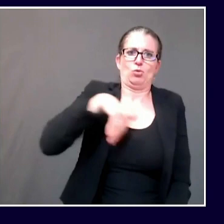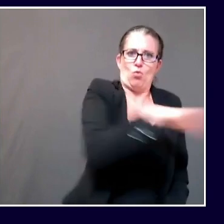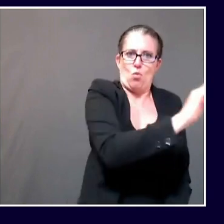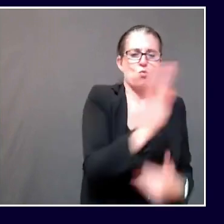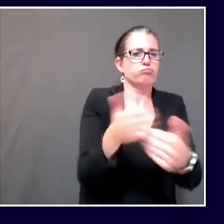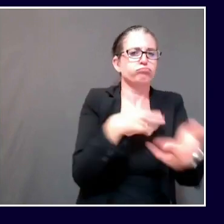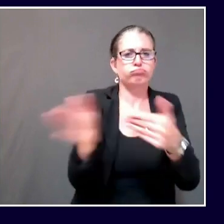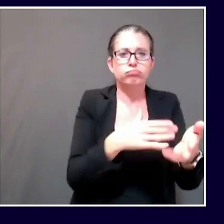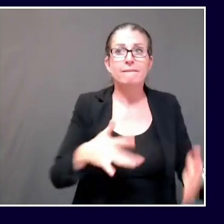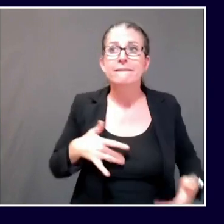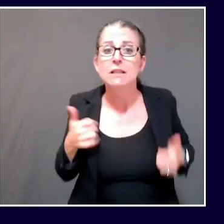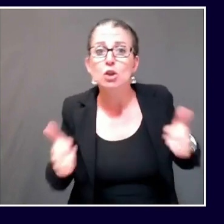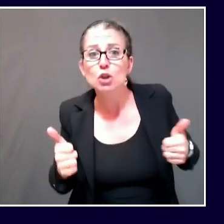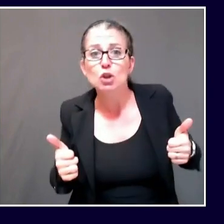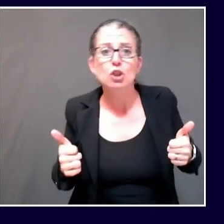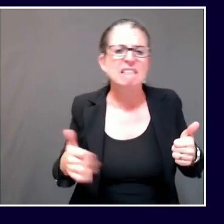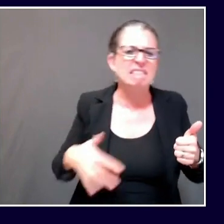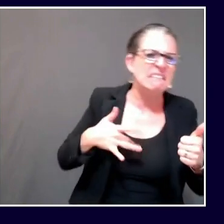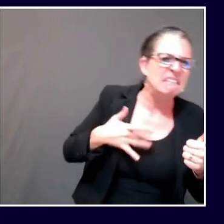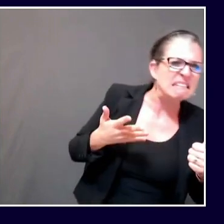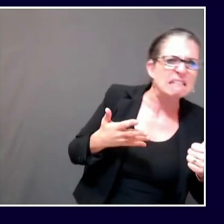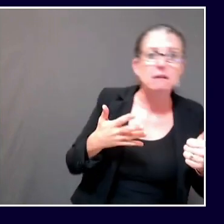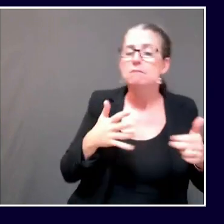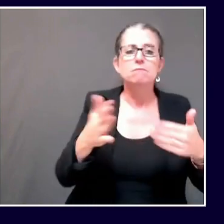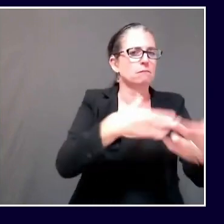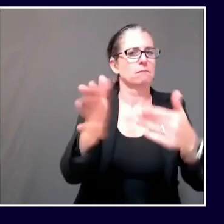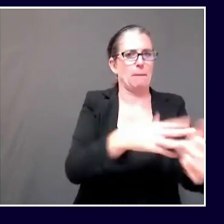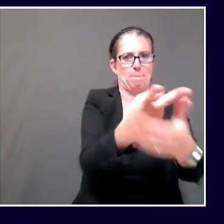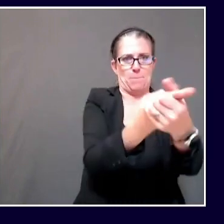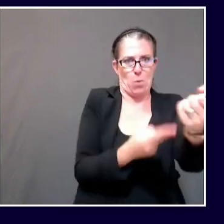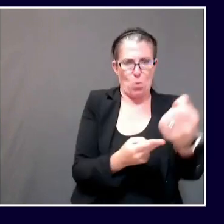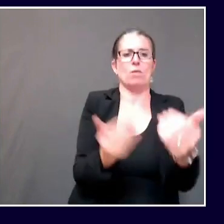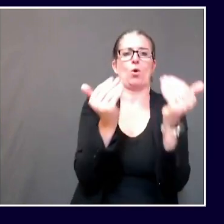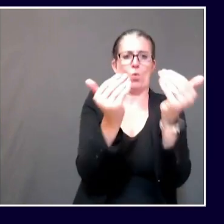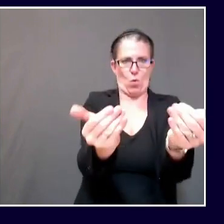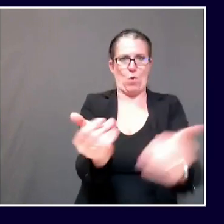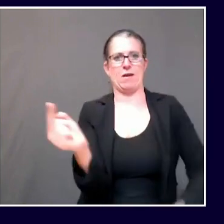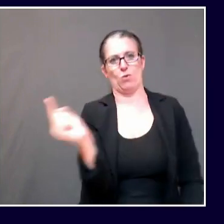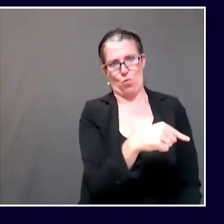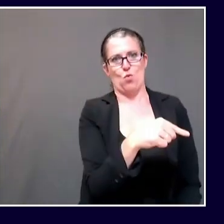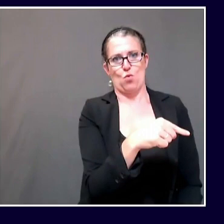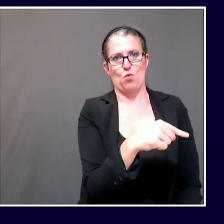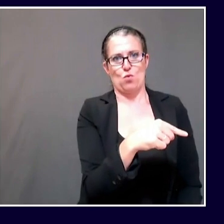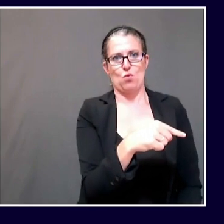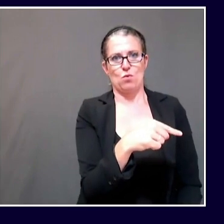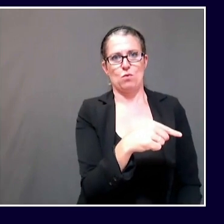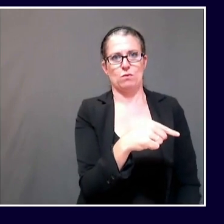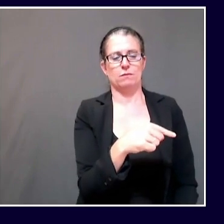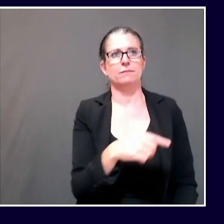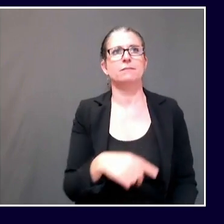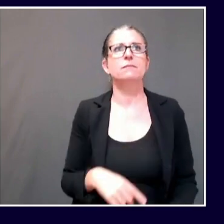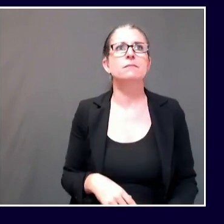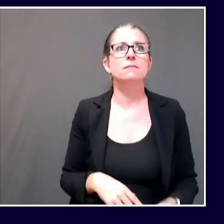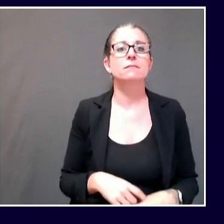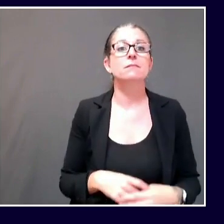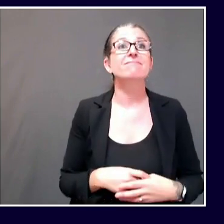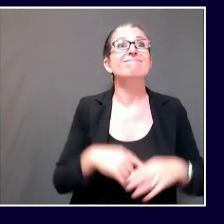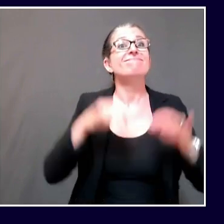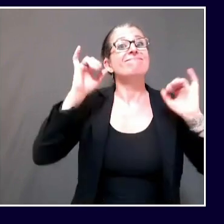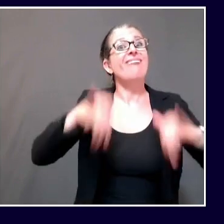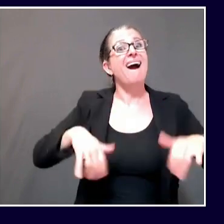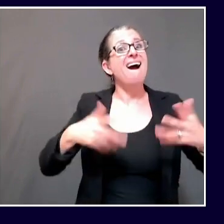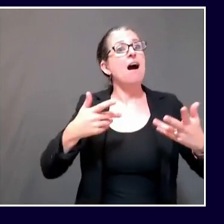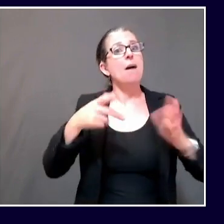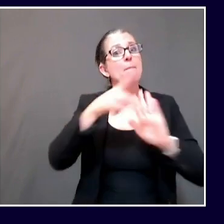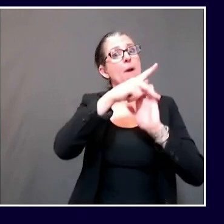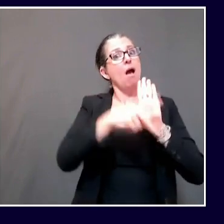even if you do not have symptoms. The way that we have been doing this, the policy that we have adopted now for many